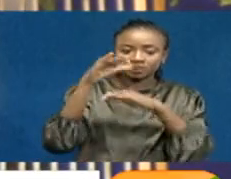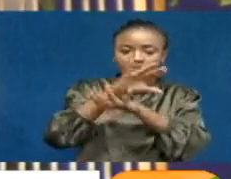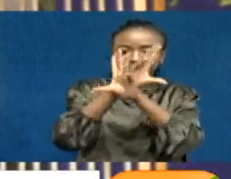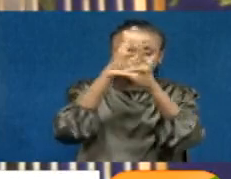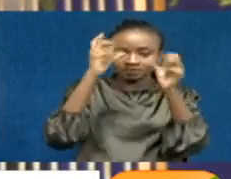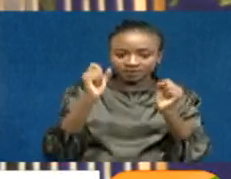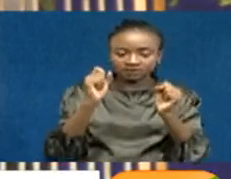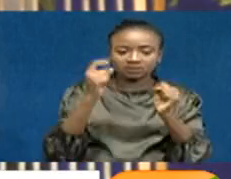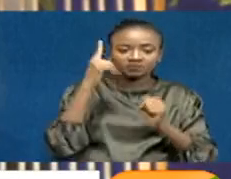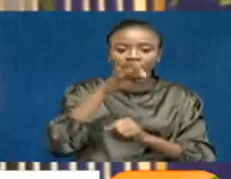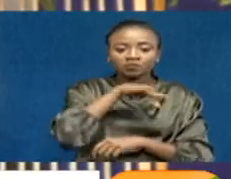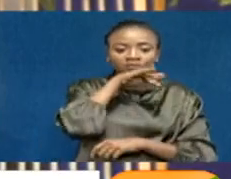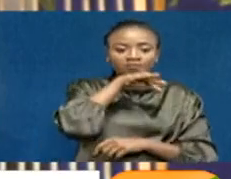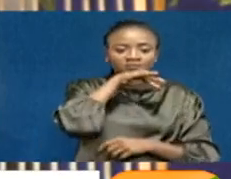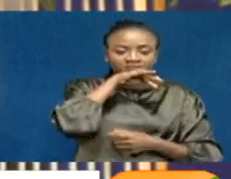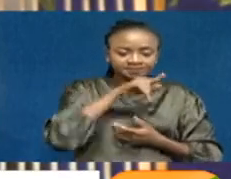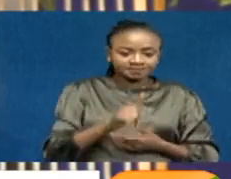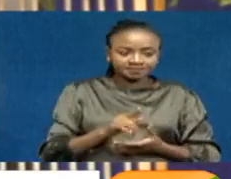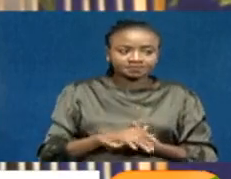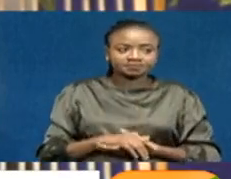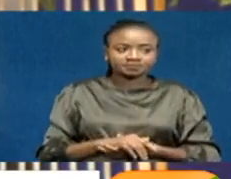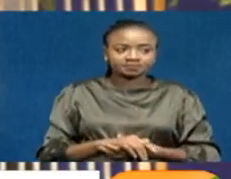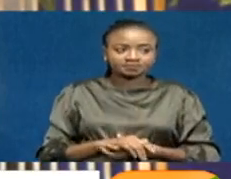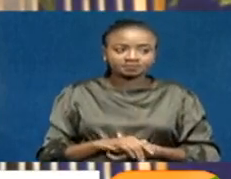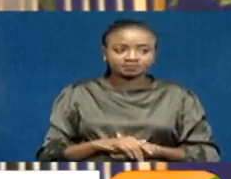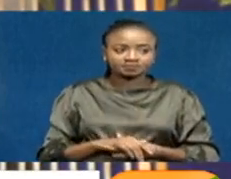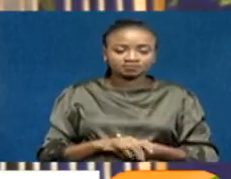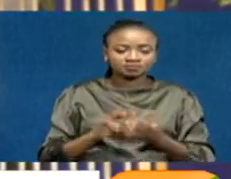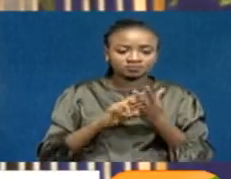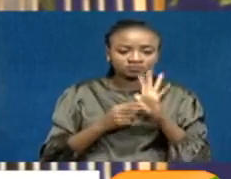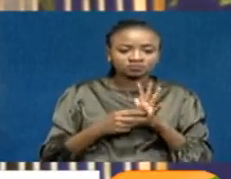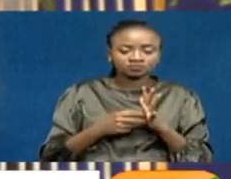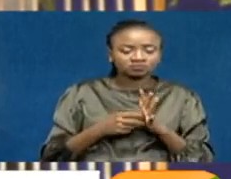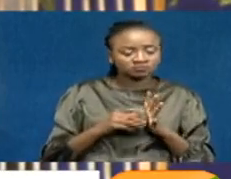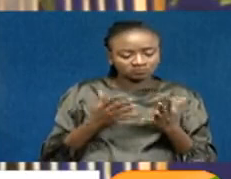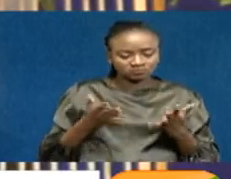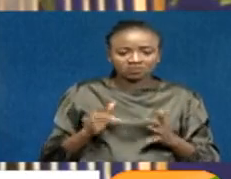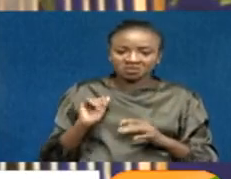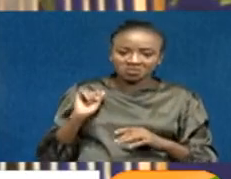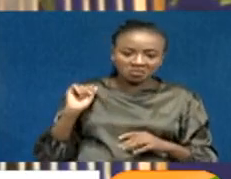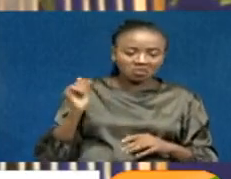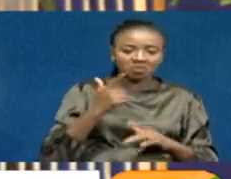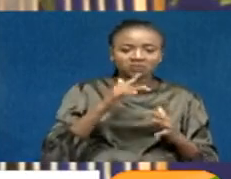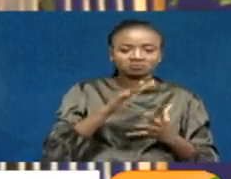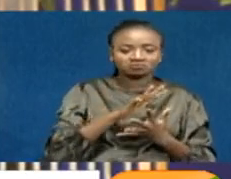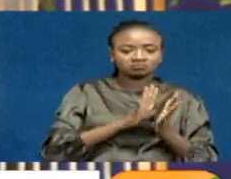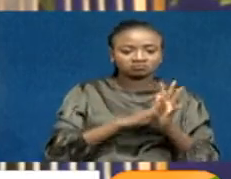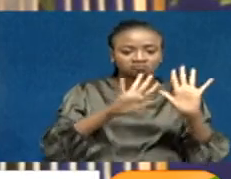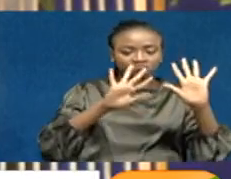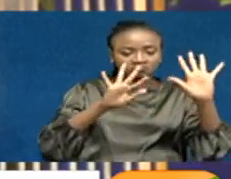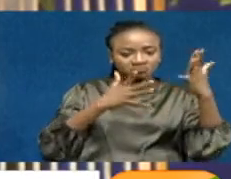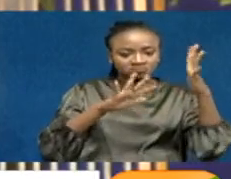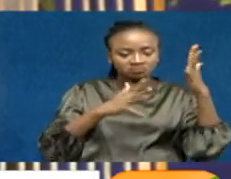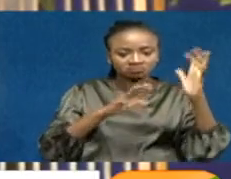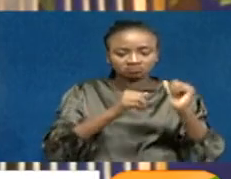candidates, the Right Honorable Raila Amolo Odinga. So it's like a celebration, it's like an icing on our